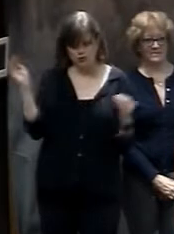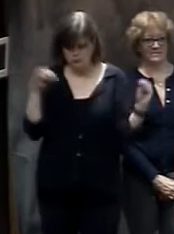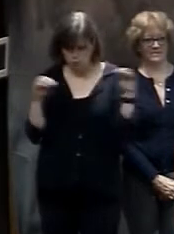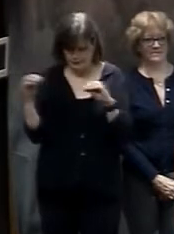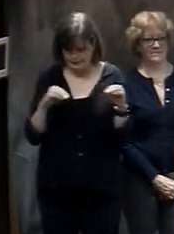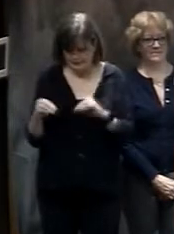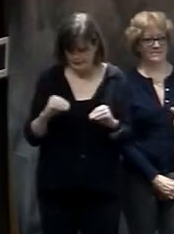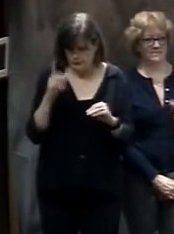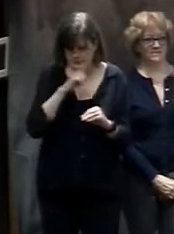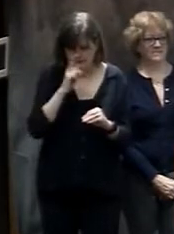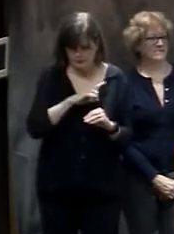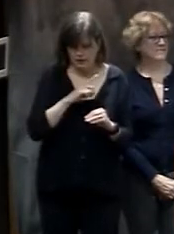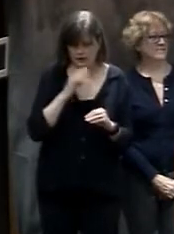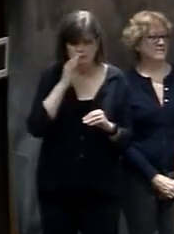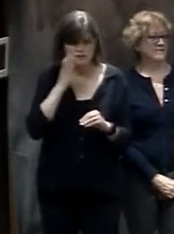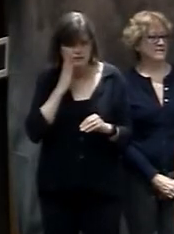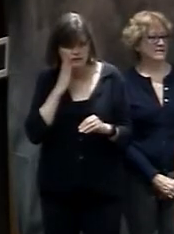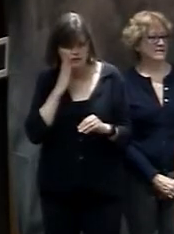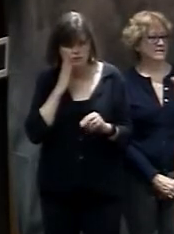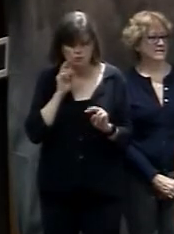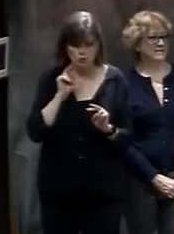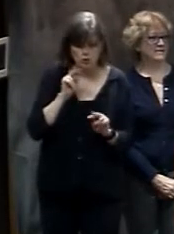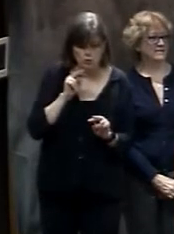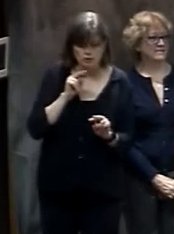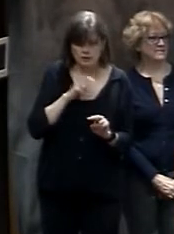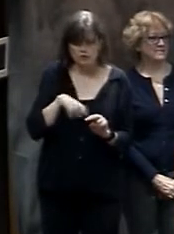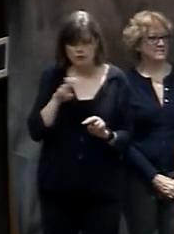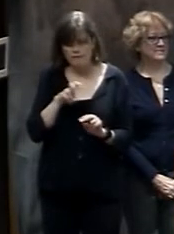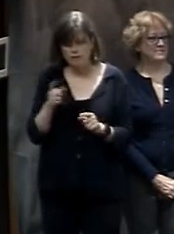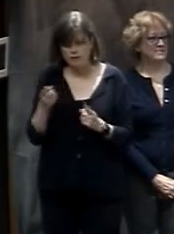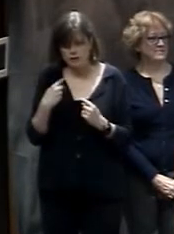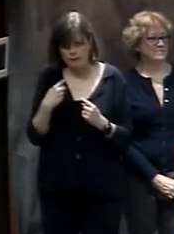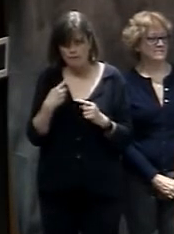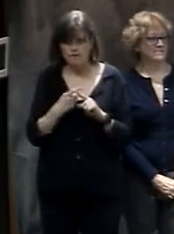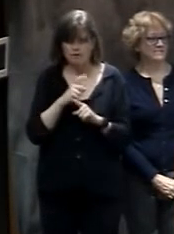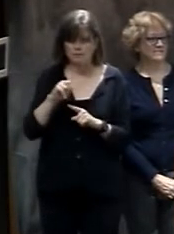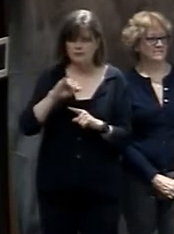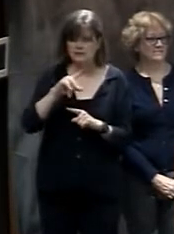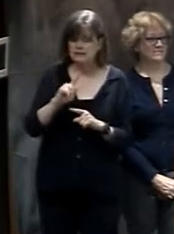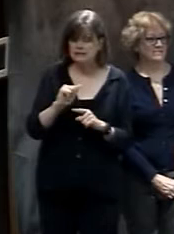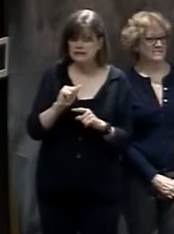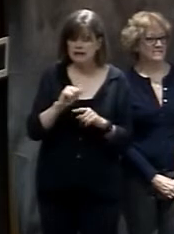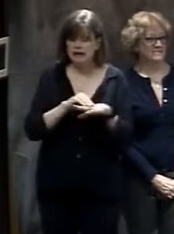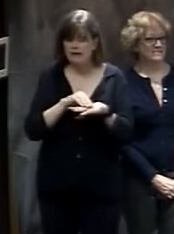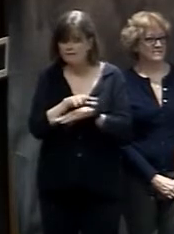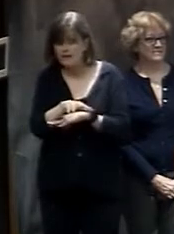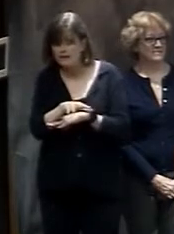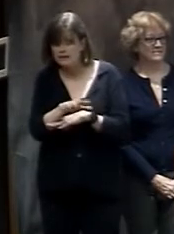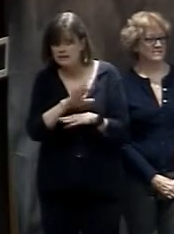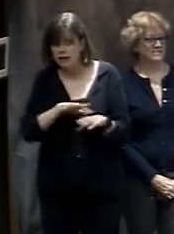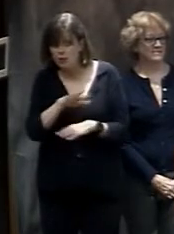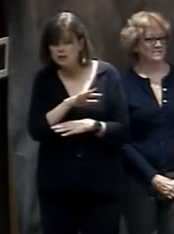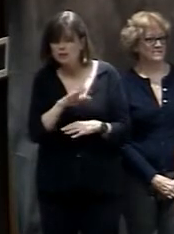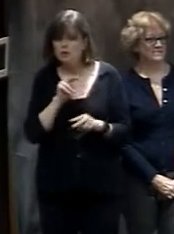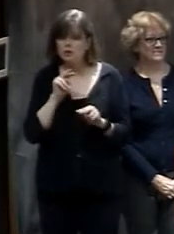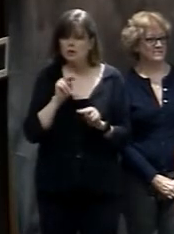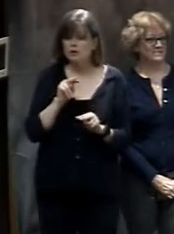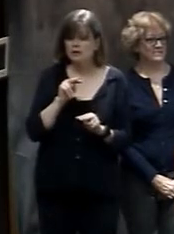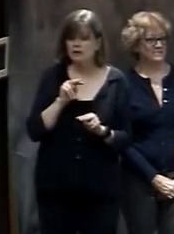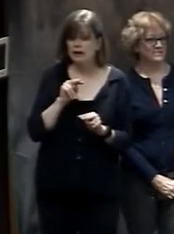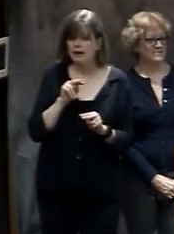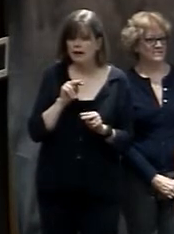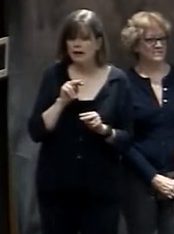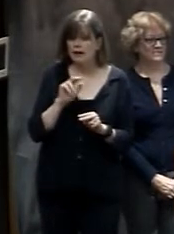mosquitoes. We looked at travelers coming in from Zika affected areas. We looked at indicators of human